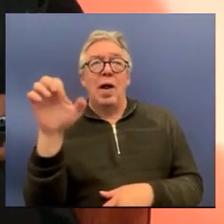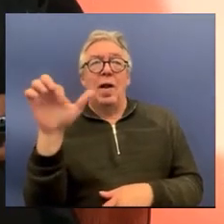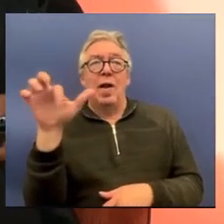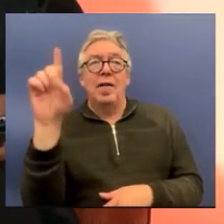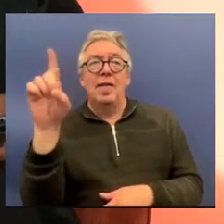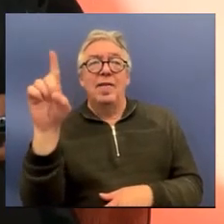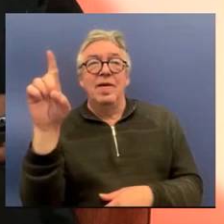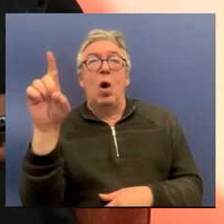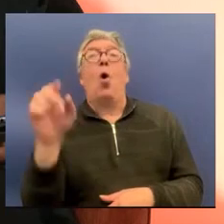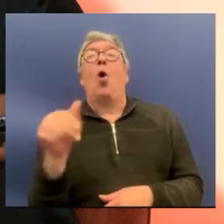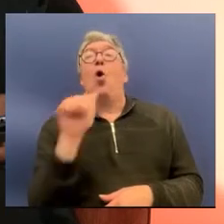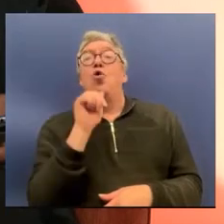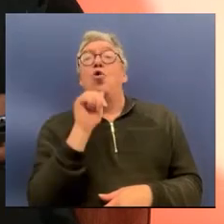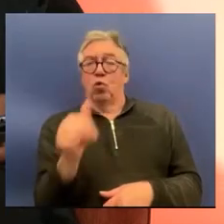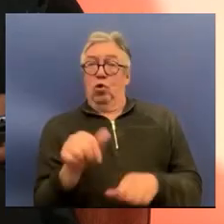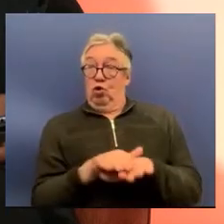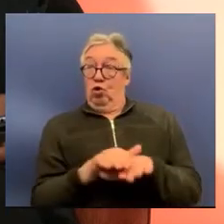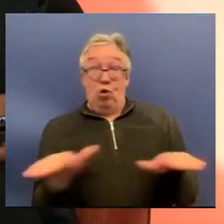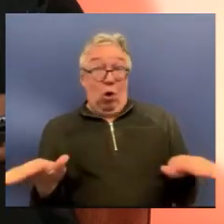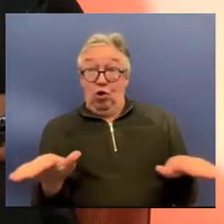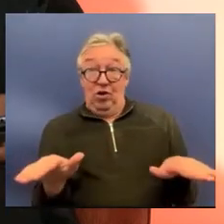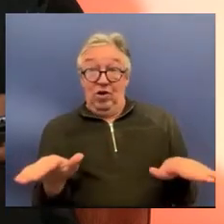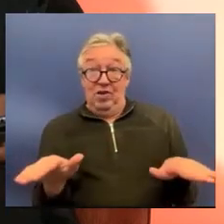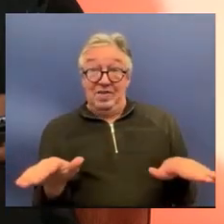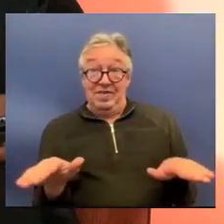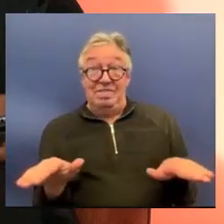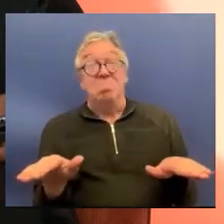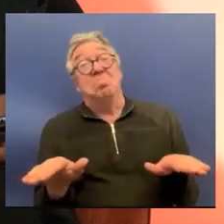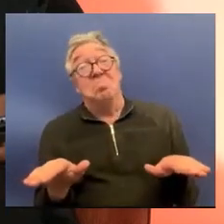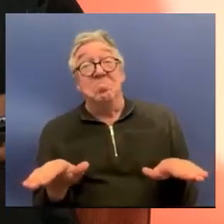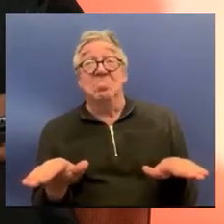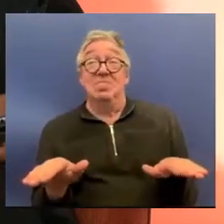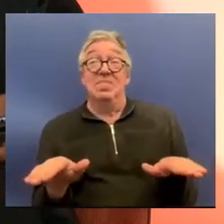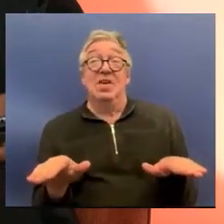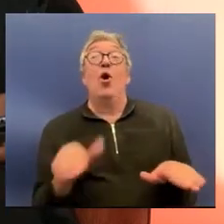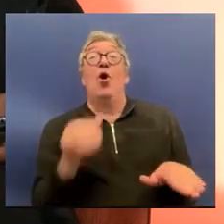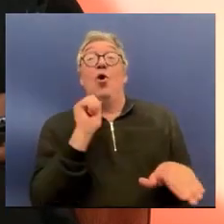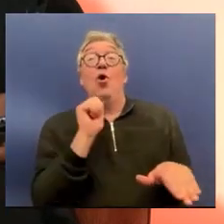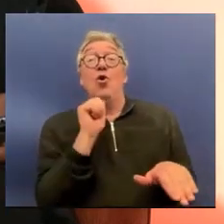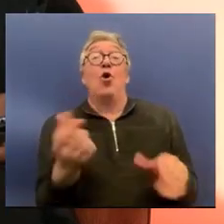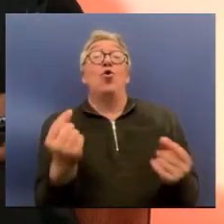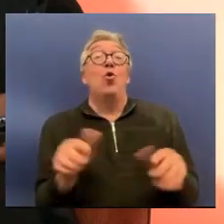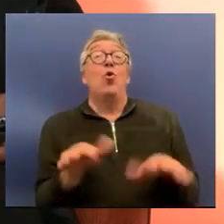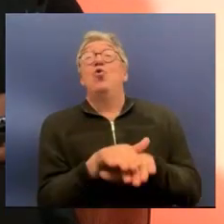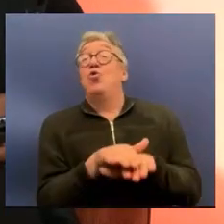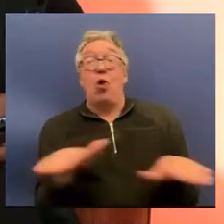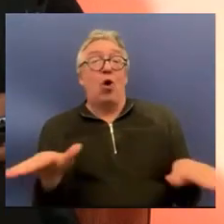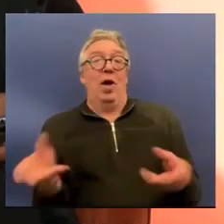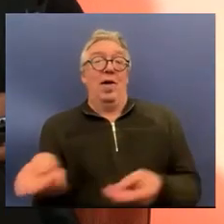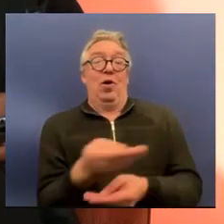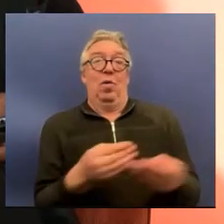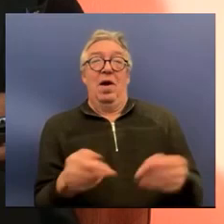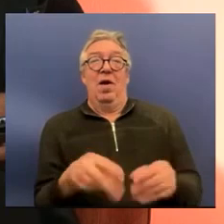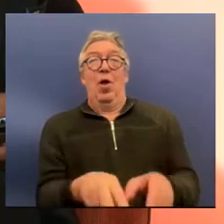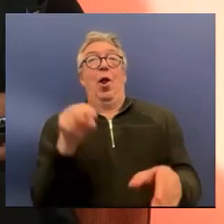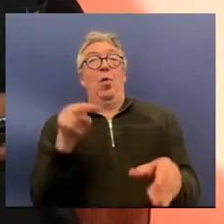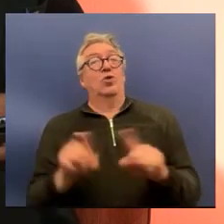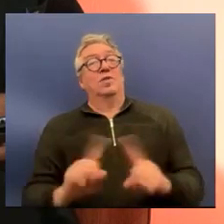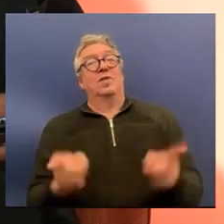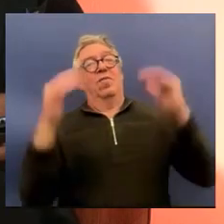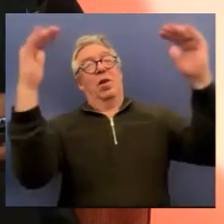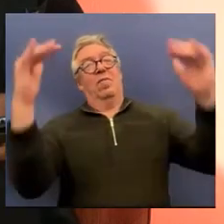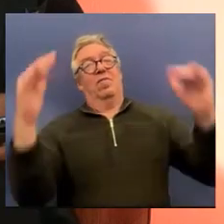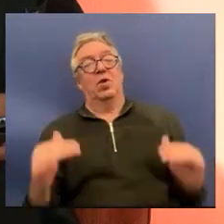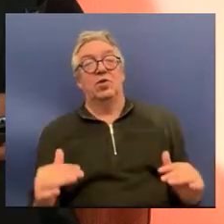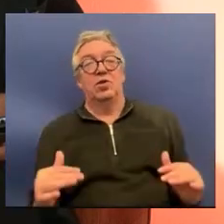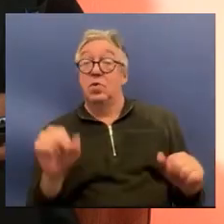that looks at the sustainability on a social, ecological, gender level, etc., etc. And so, yes, we